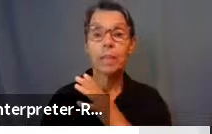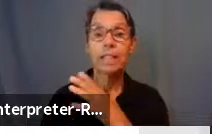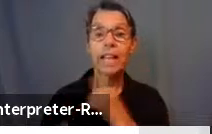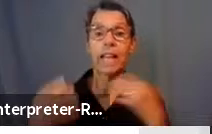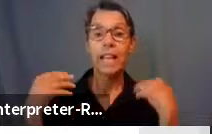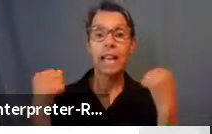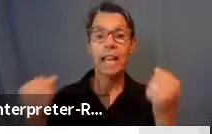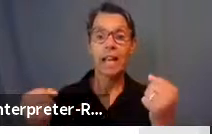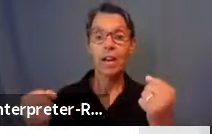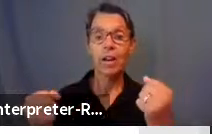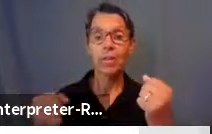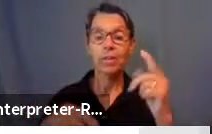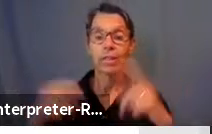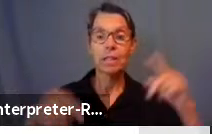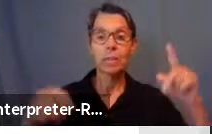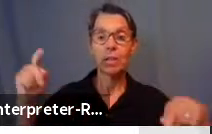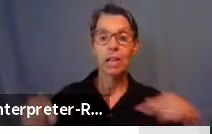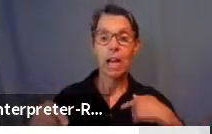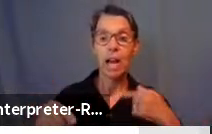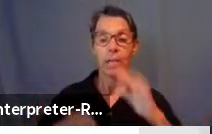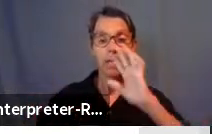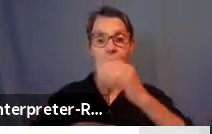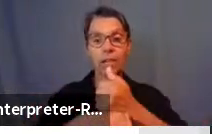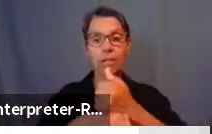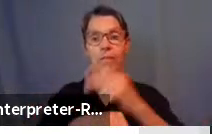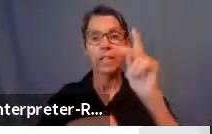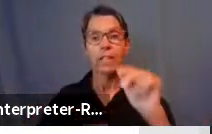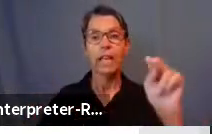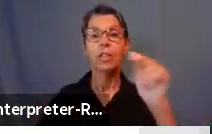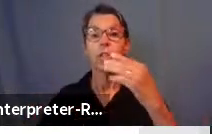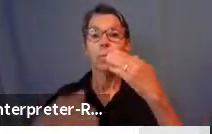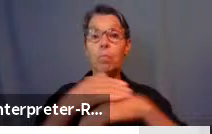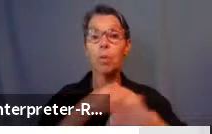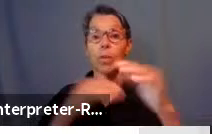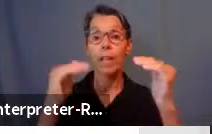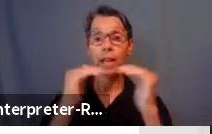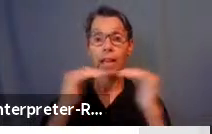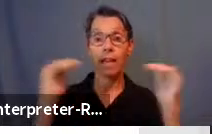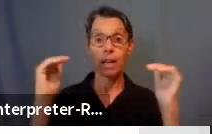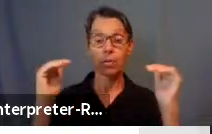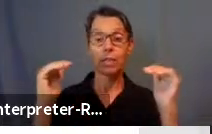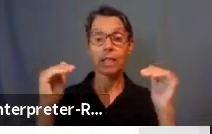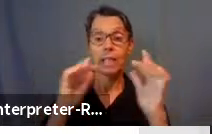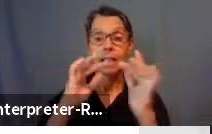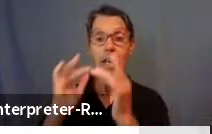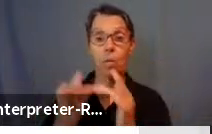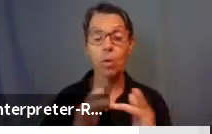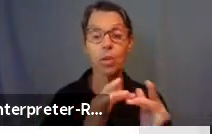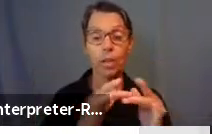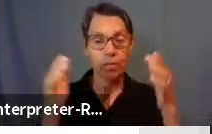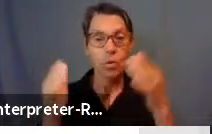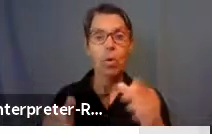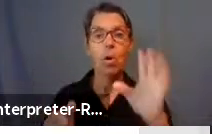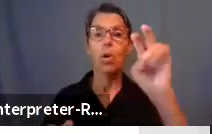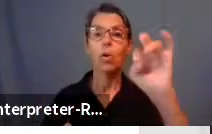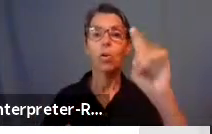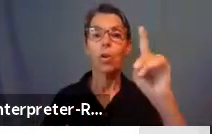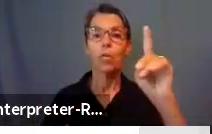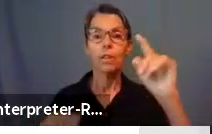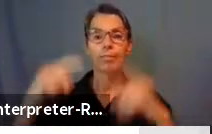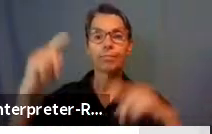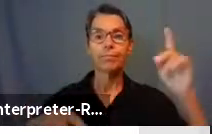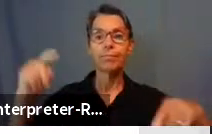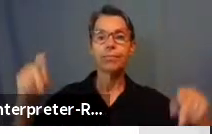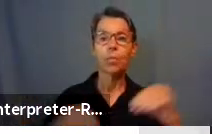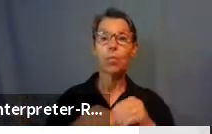the founder of the Kansas Birth Equity Network and really focusing on COVID disparities in pregnant women and increasing awareness and vaccination